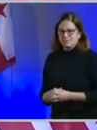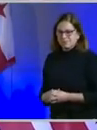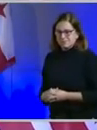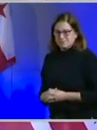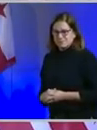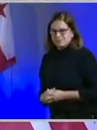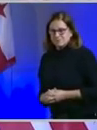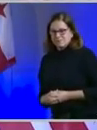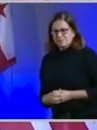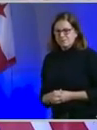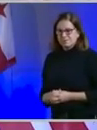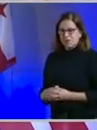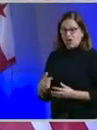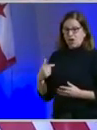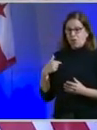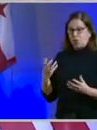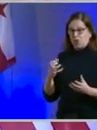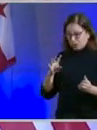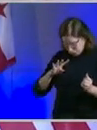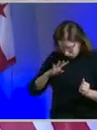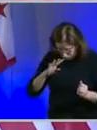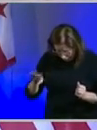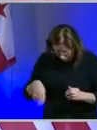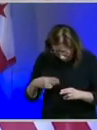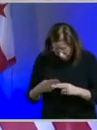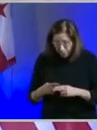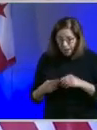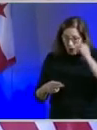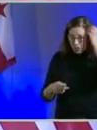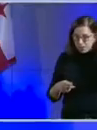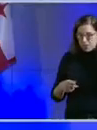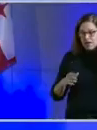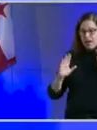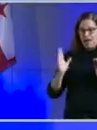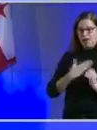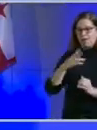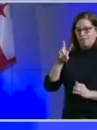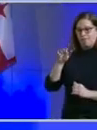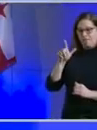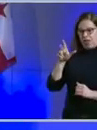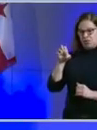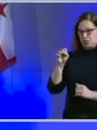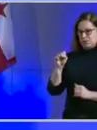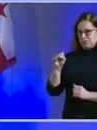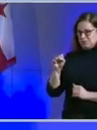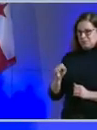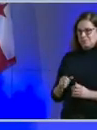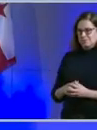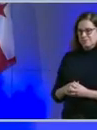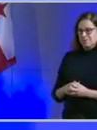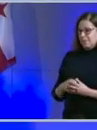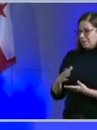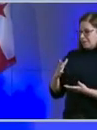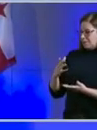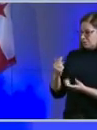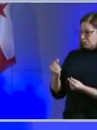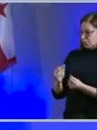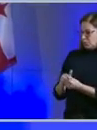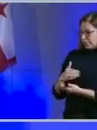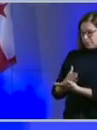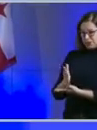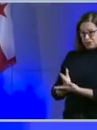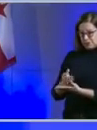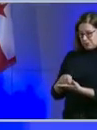we want to talk a little bit about investing in our values. As each of you know, budgets are really where priorities are set, and we